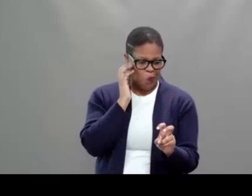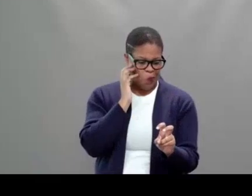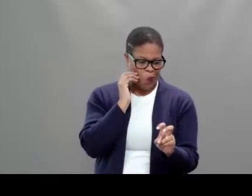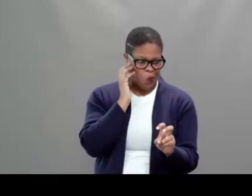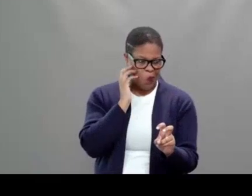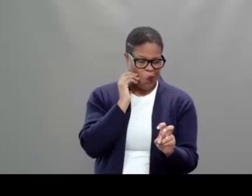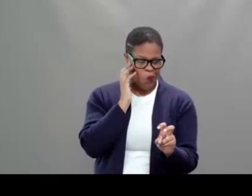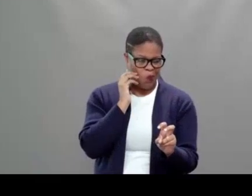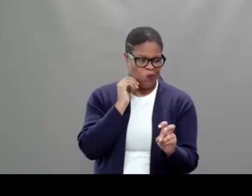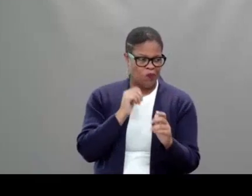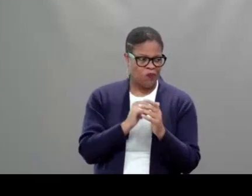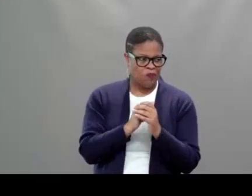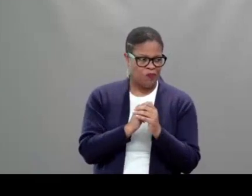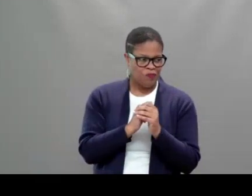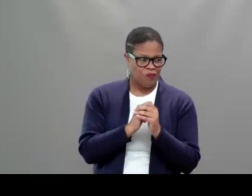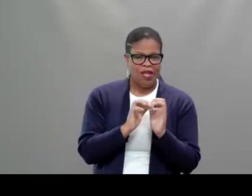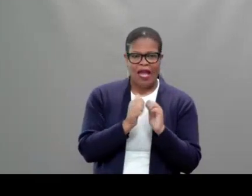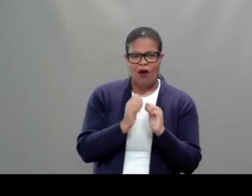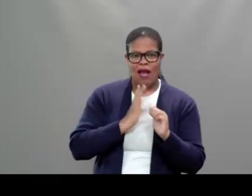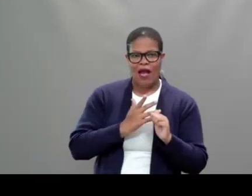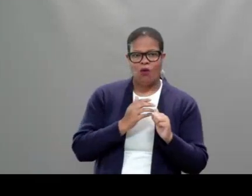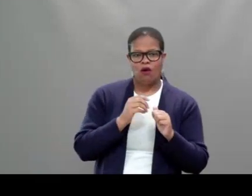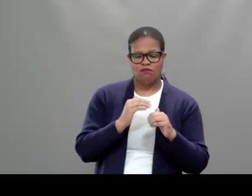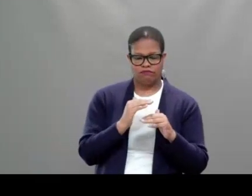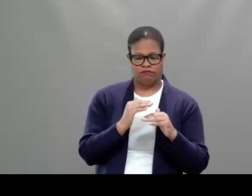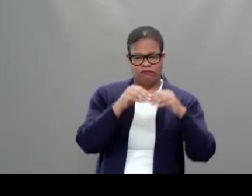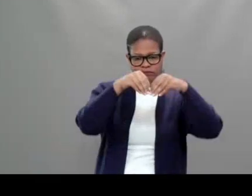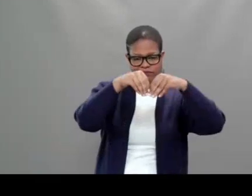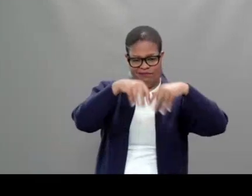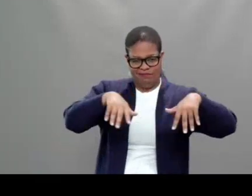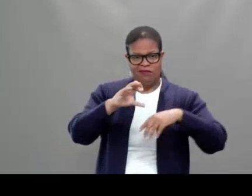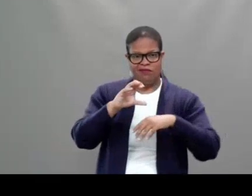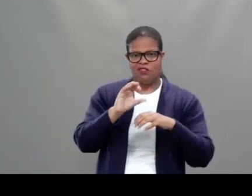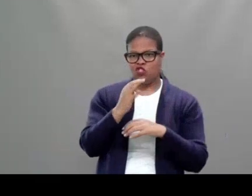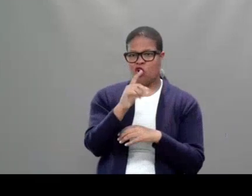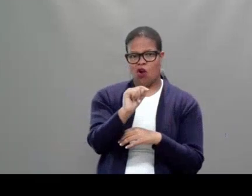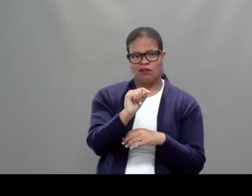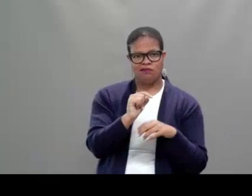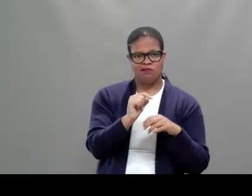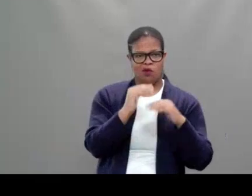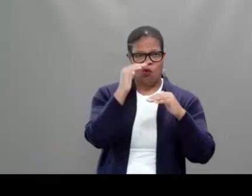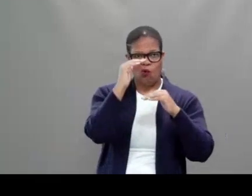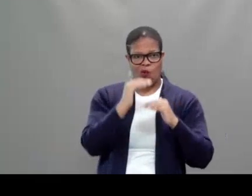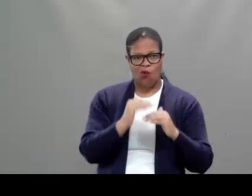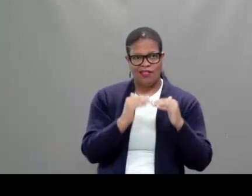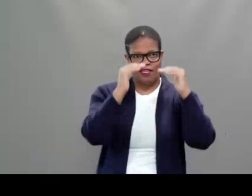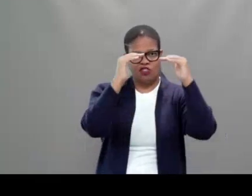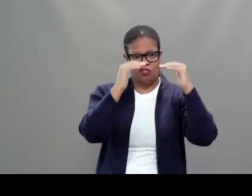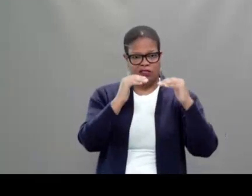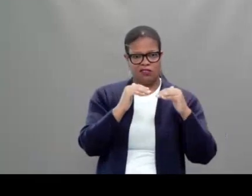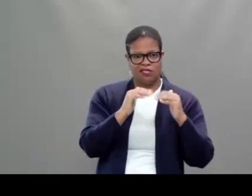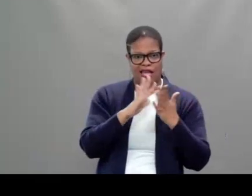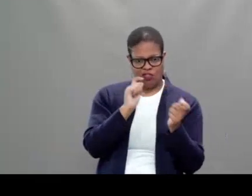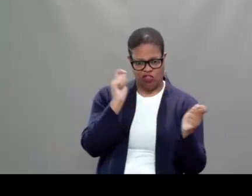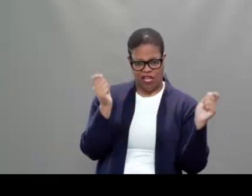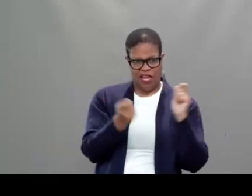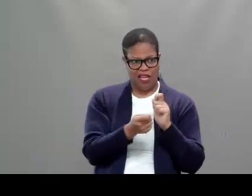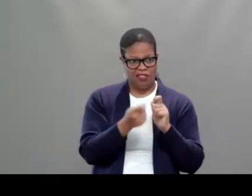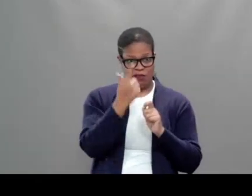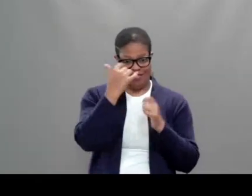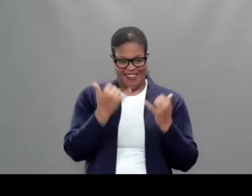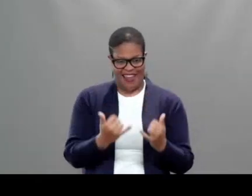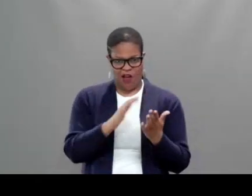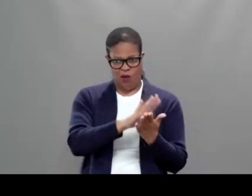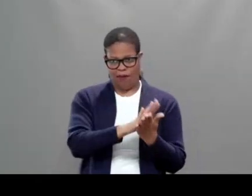how our organizational chart has changed and what else has changed as a result of us becoming a